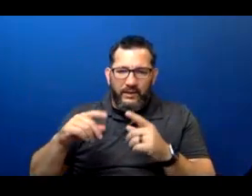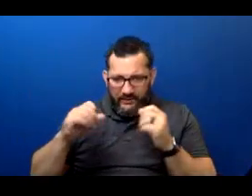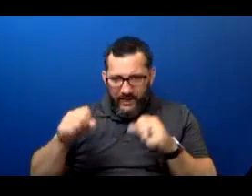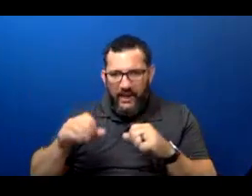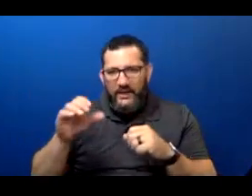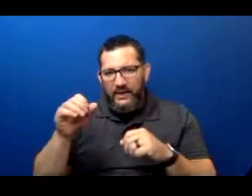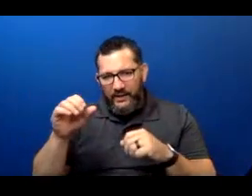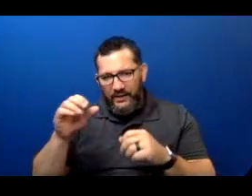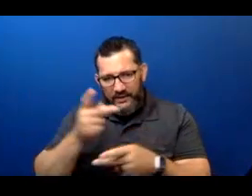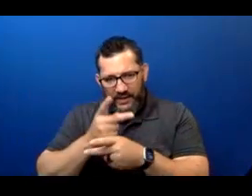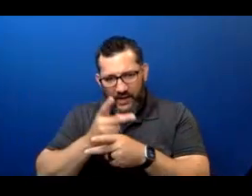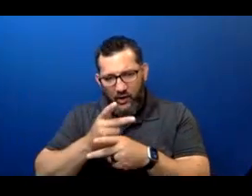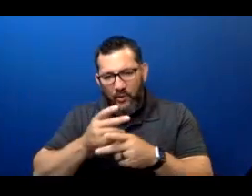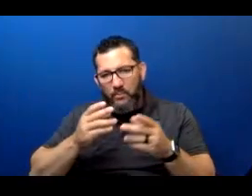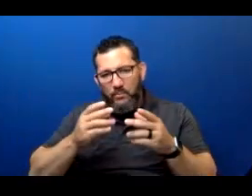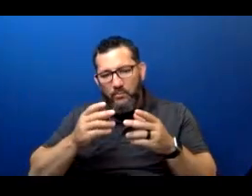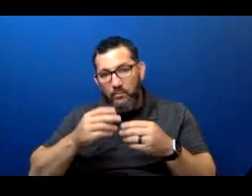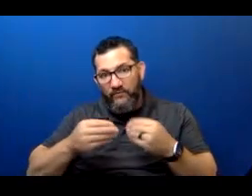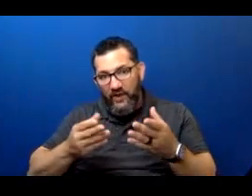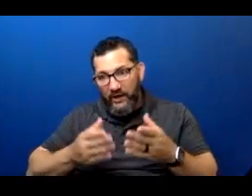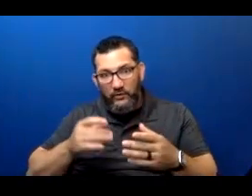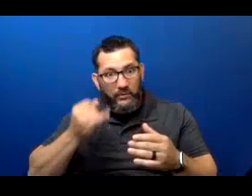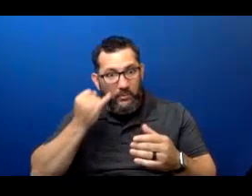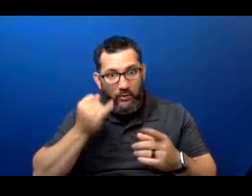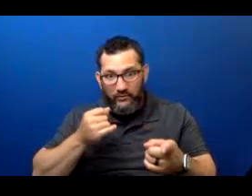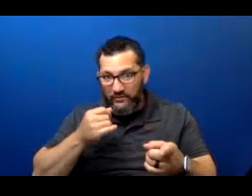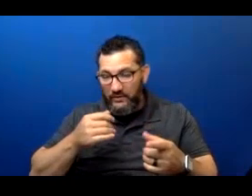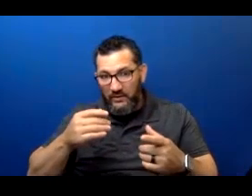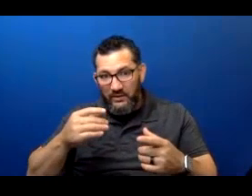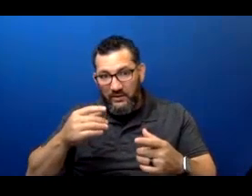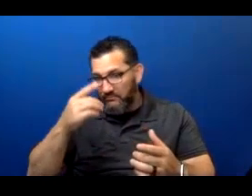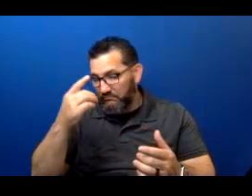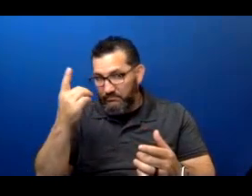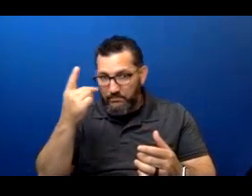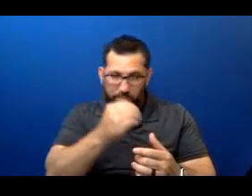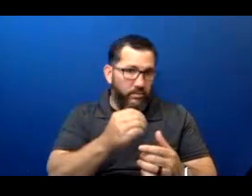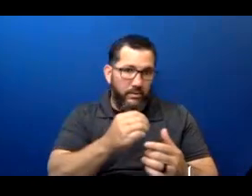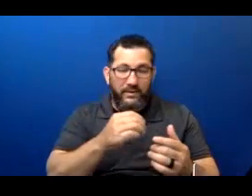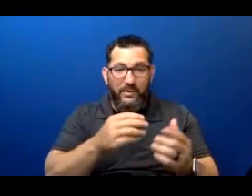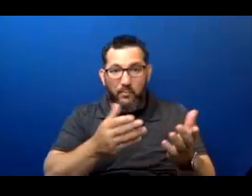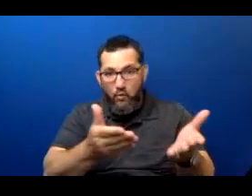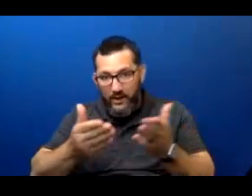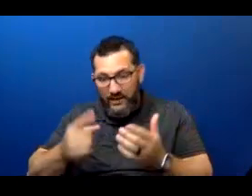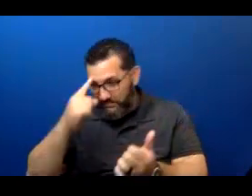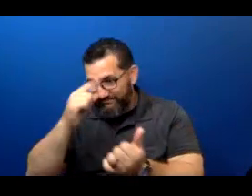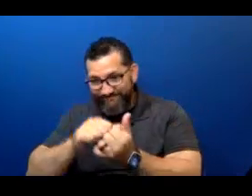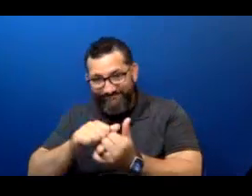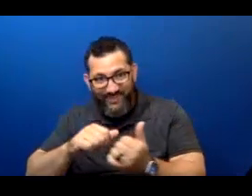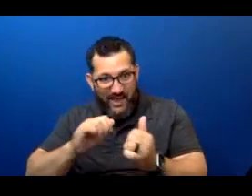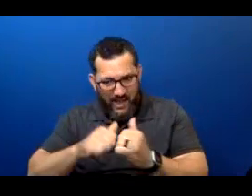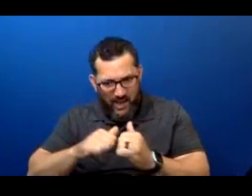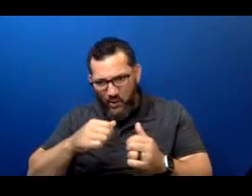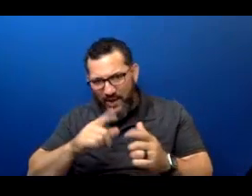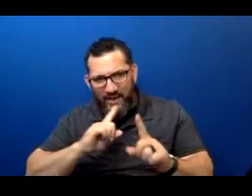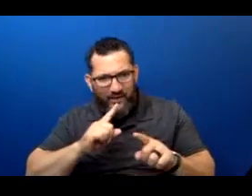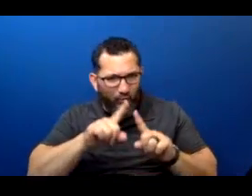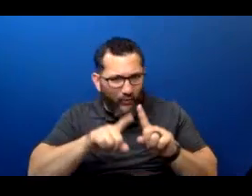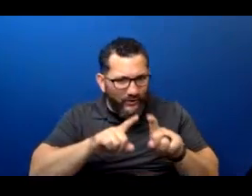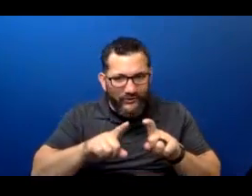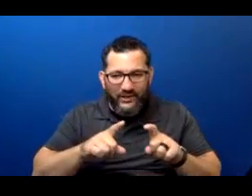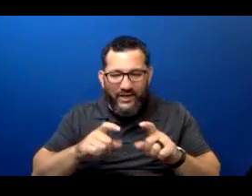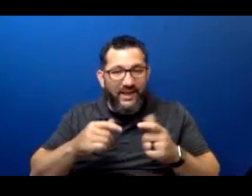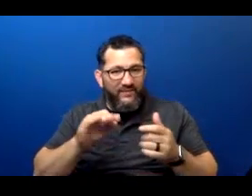come in incapacitated and unable to advocate on their own. So Also on hand, we decided, because we can't do anything